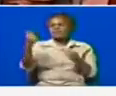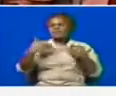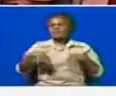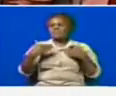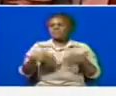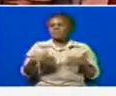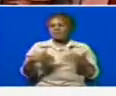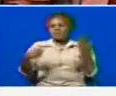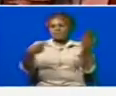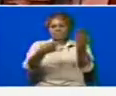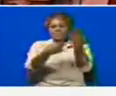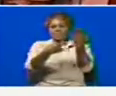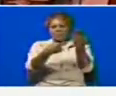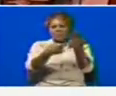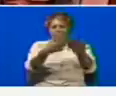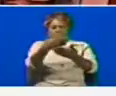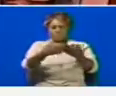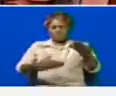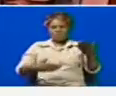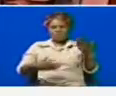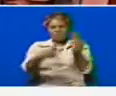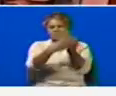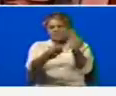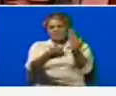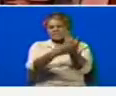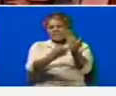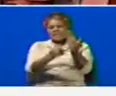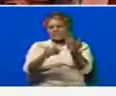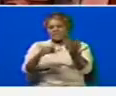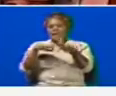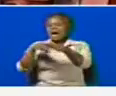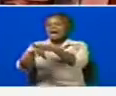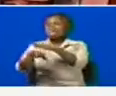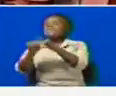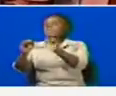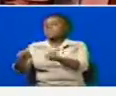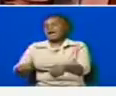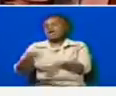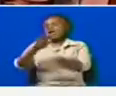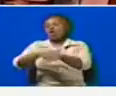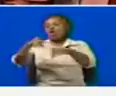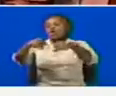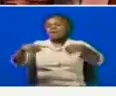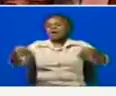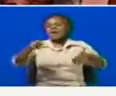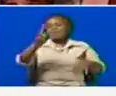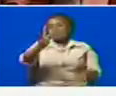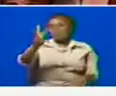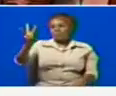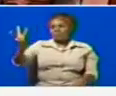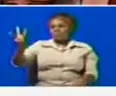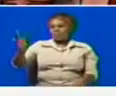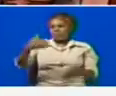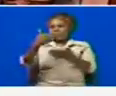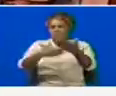scanned electronic forms of election results can be accessed through our online web portal. That